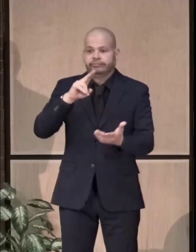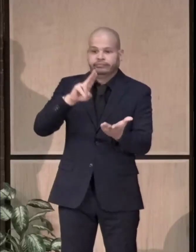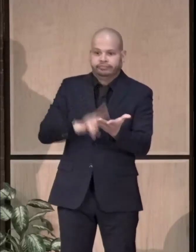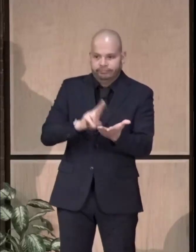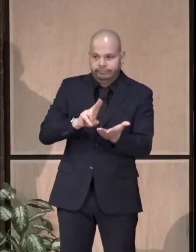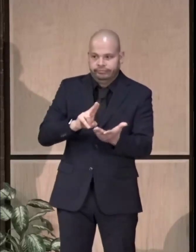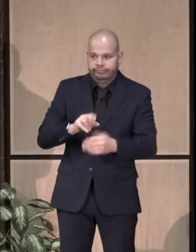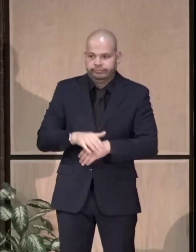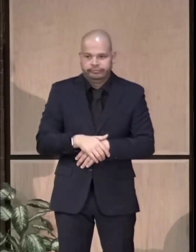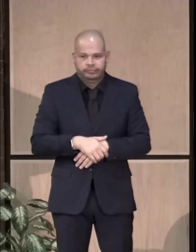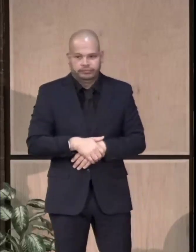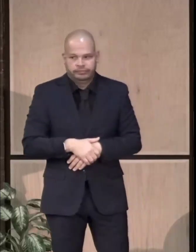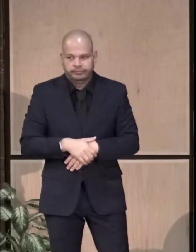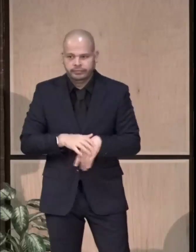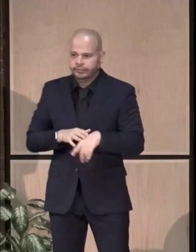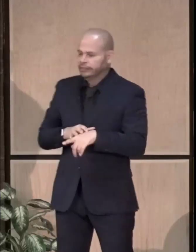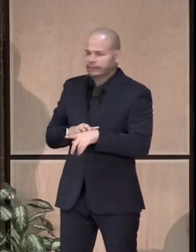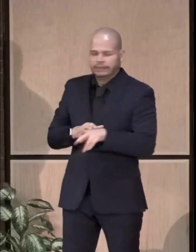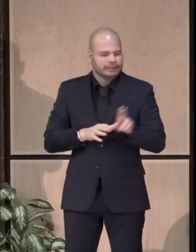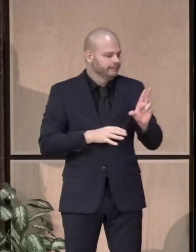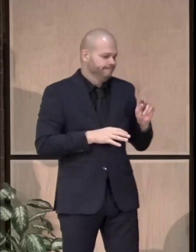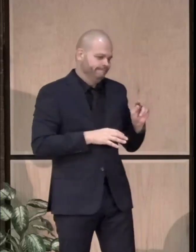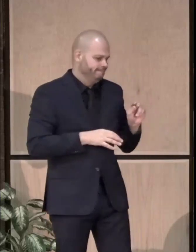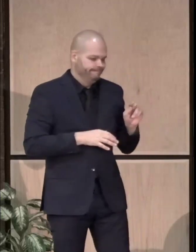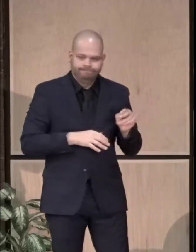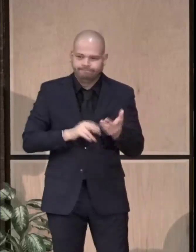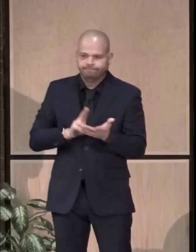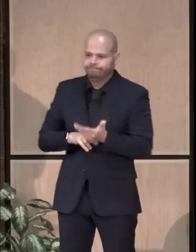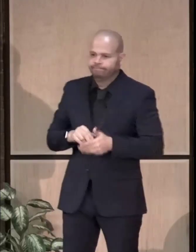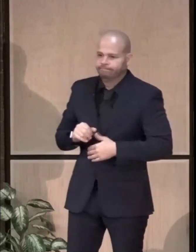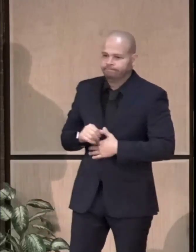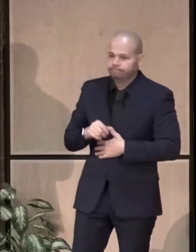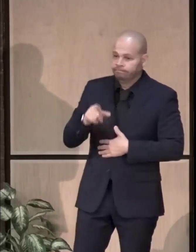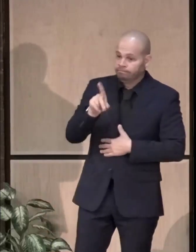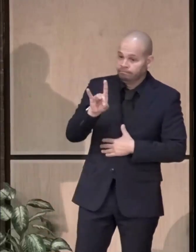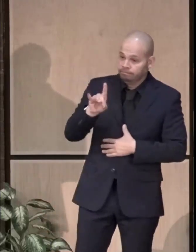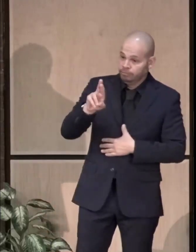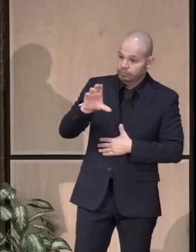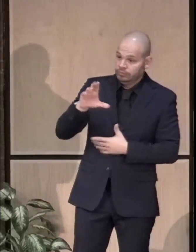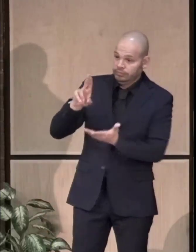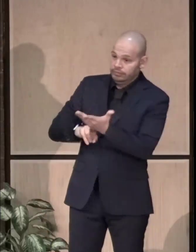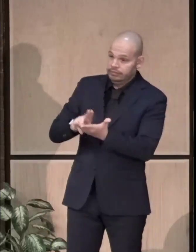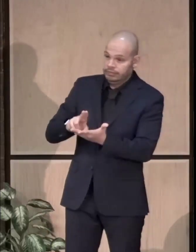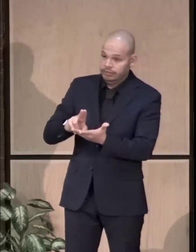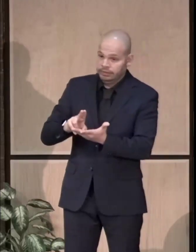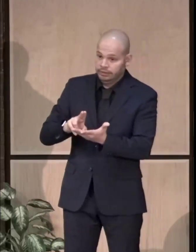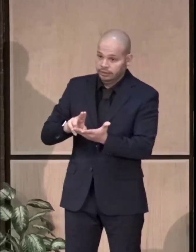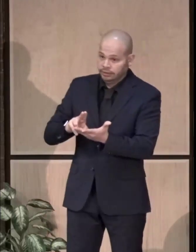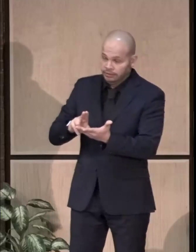the document? I do not. Did you ask Sergeant Moat to check